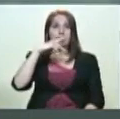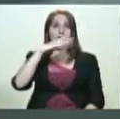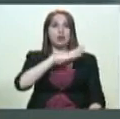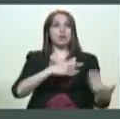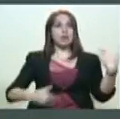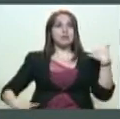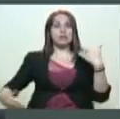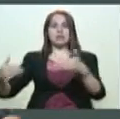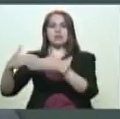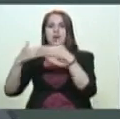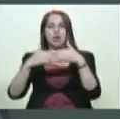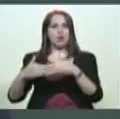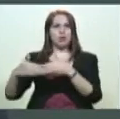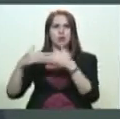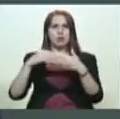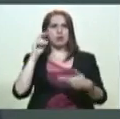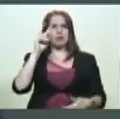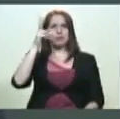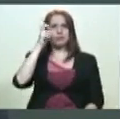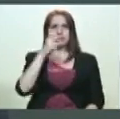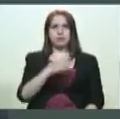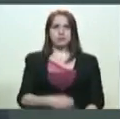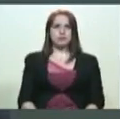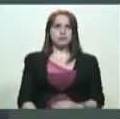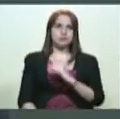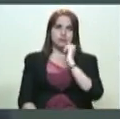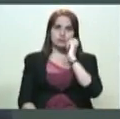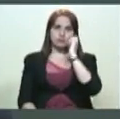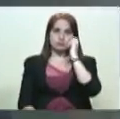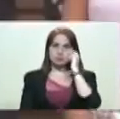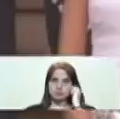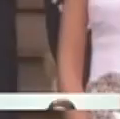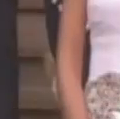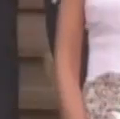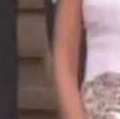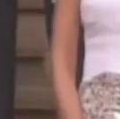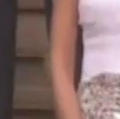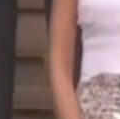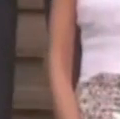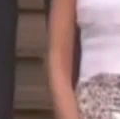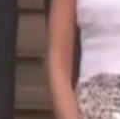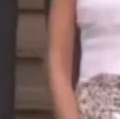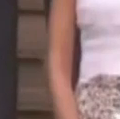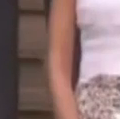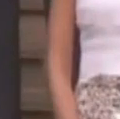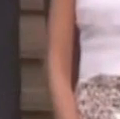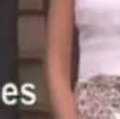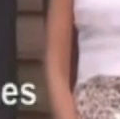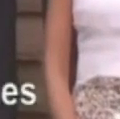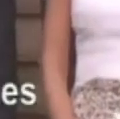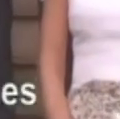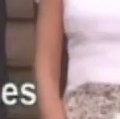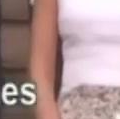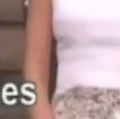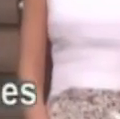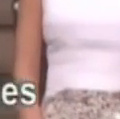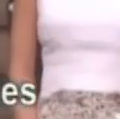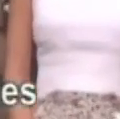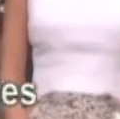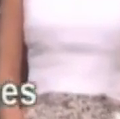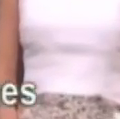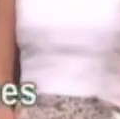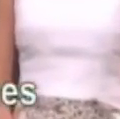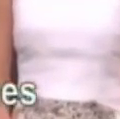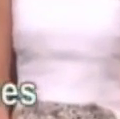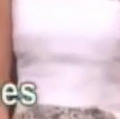presidente de Estados Unidos, Donald Trump. Vamos a escucharla. I'm not going to rule out a military option. We have many options